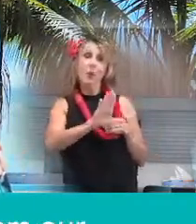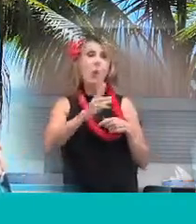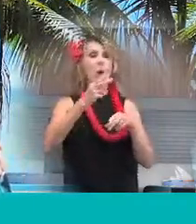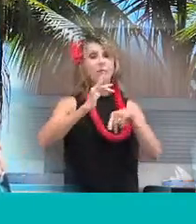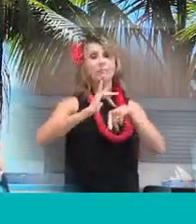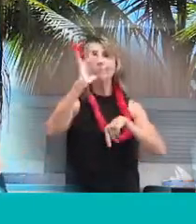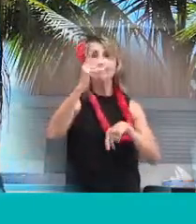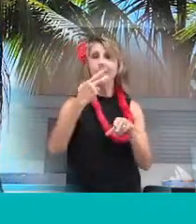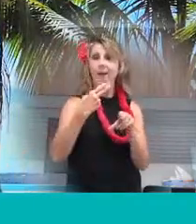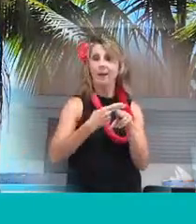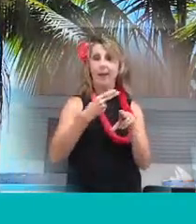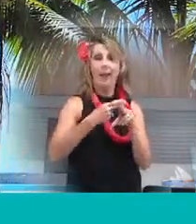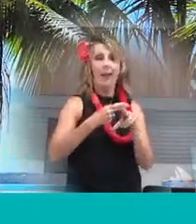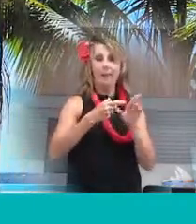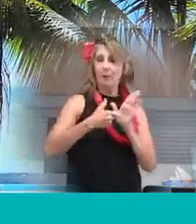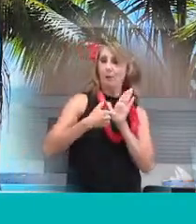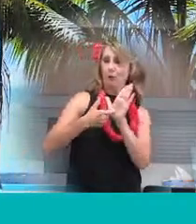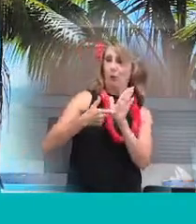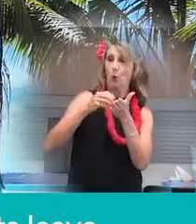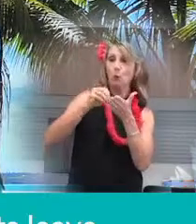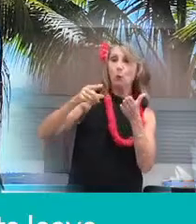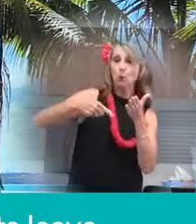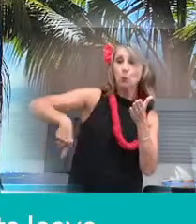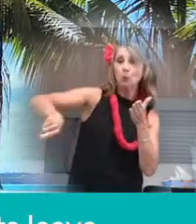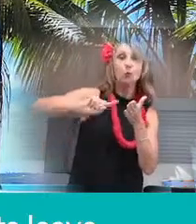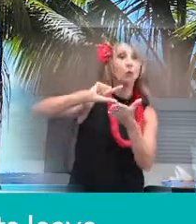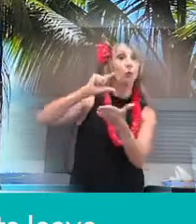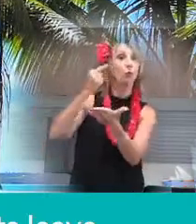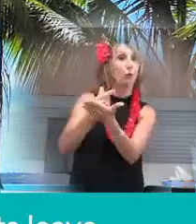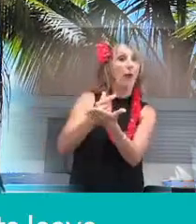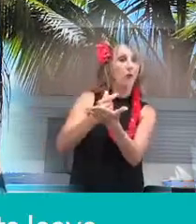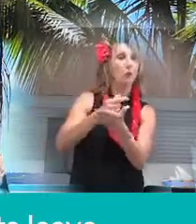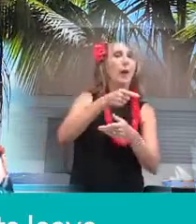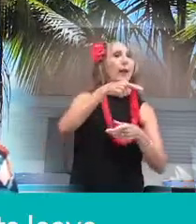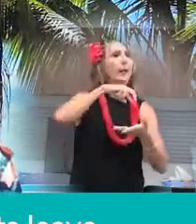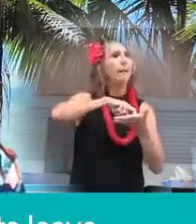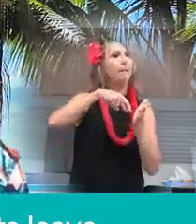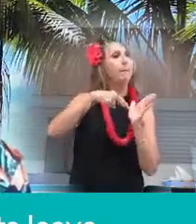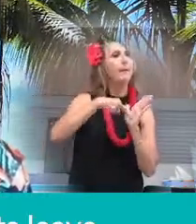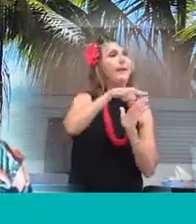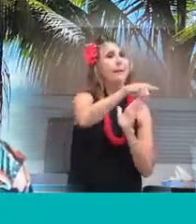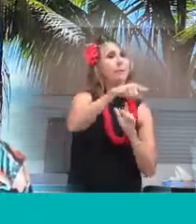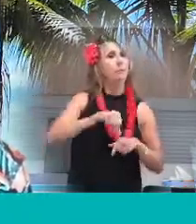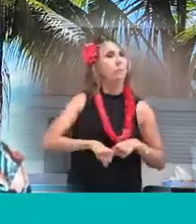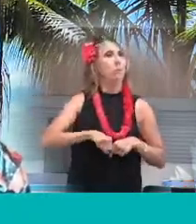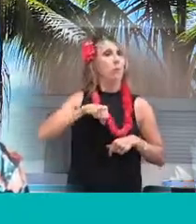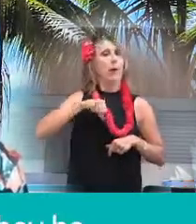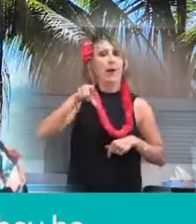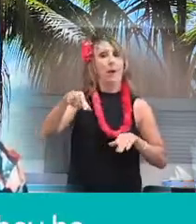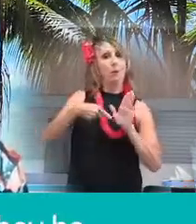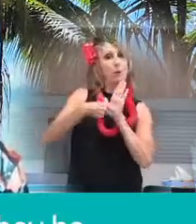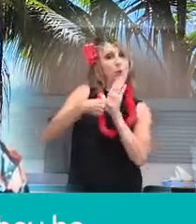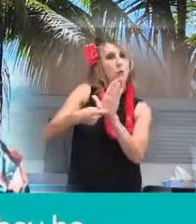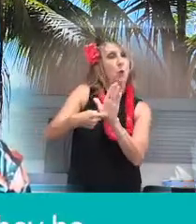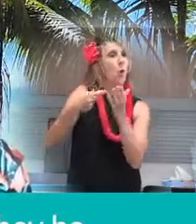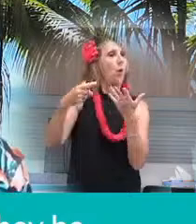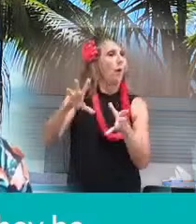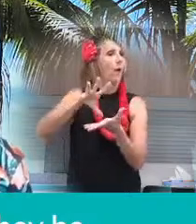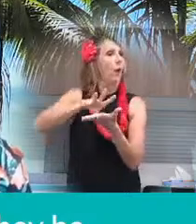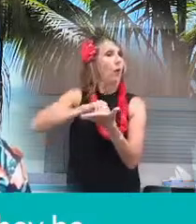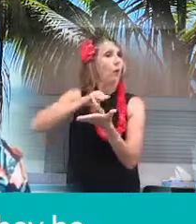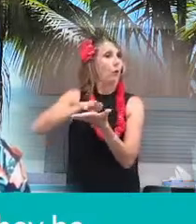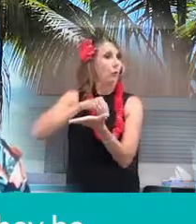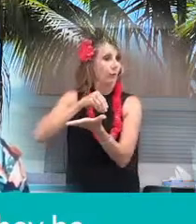graduate from our Catholic schools. Each year, a new group of students leave our schools and enter the